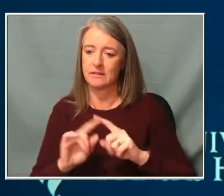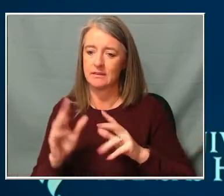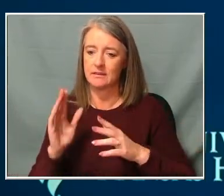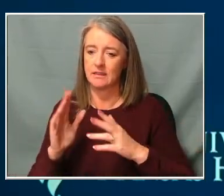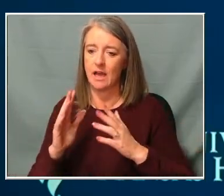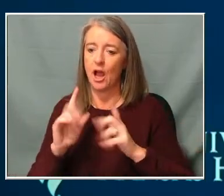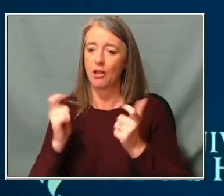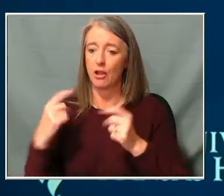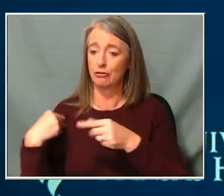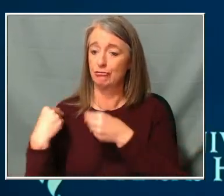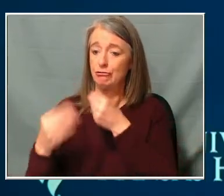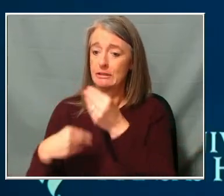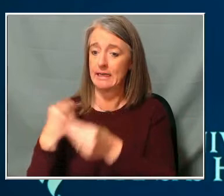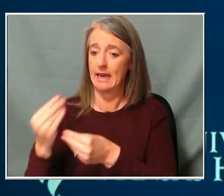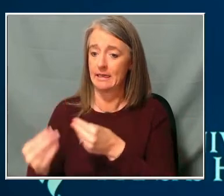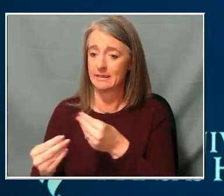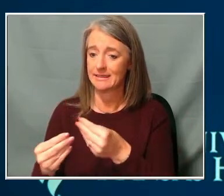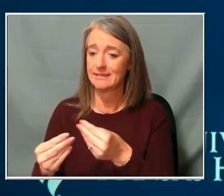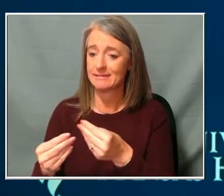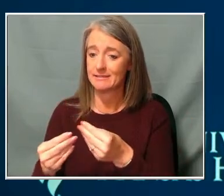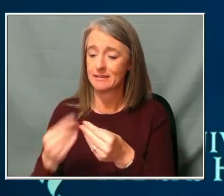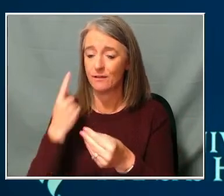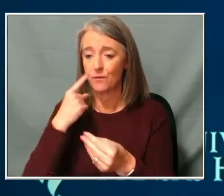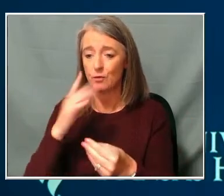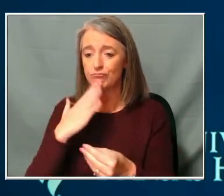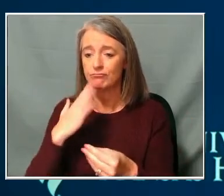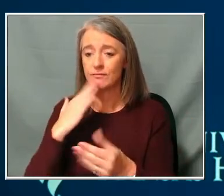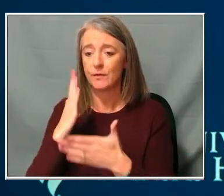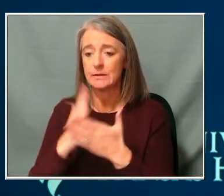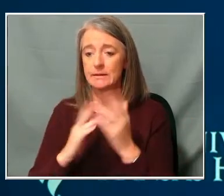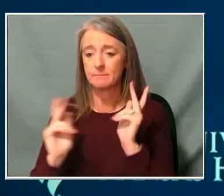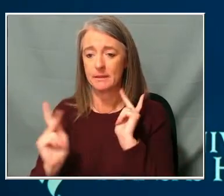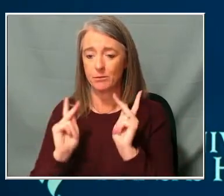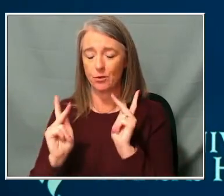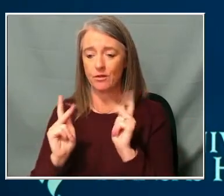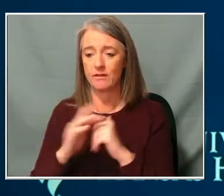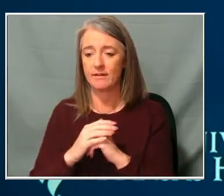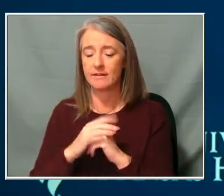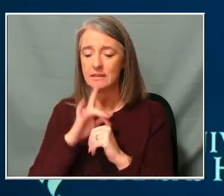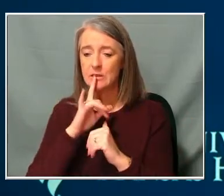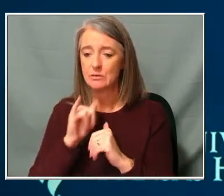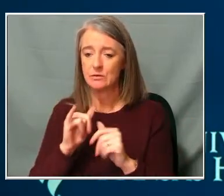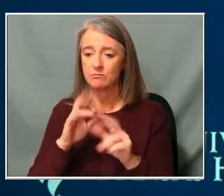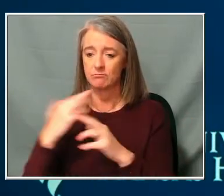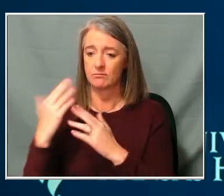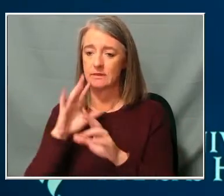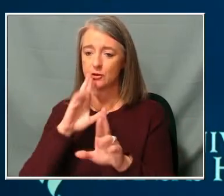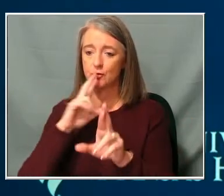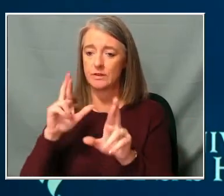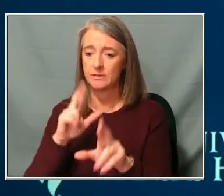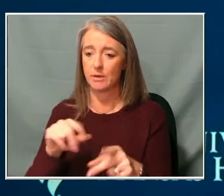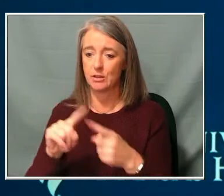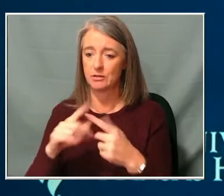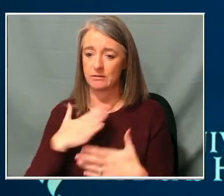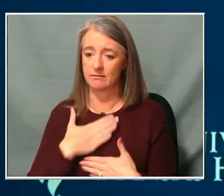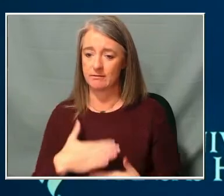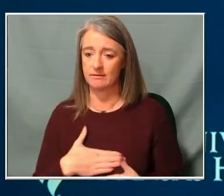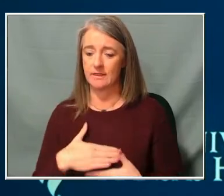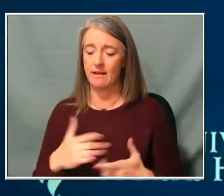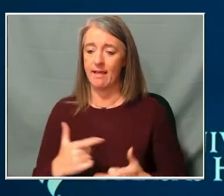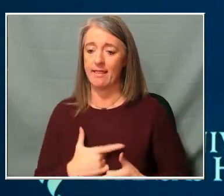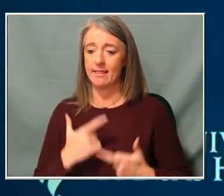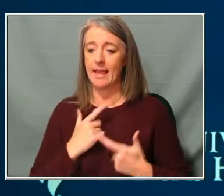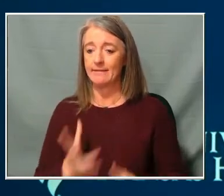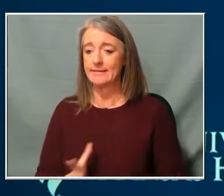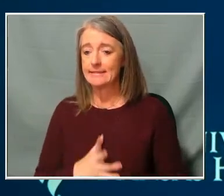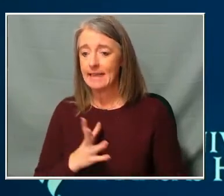genetic predisposition for diabetes for some people, and it's the response to that. And so it tends to be overall lifestyle. So people